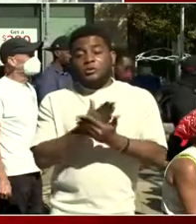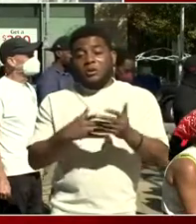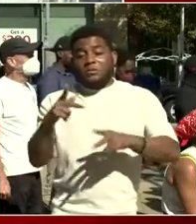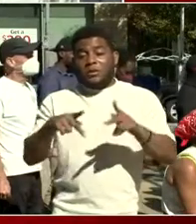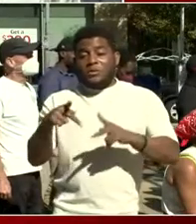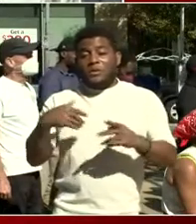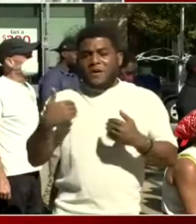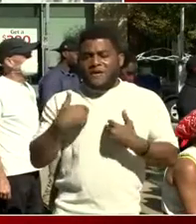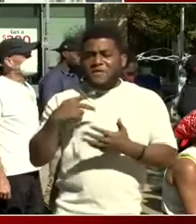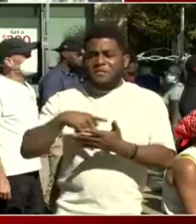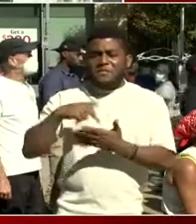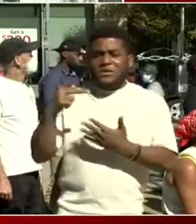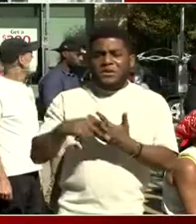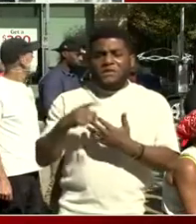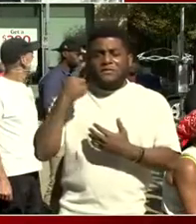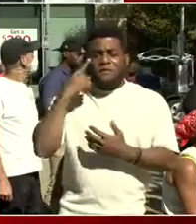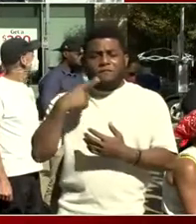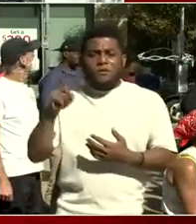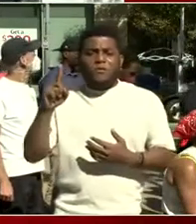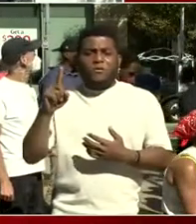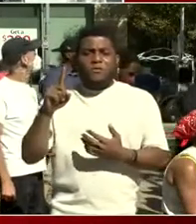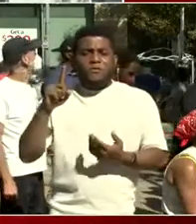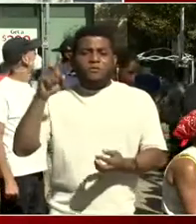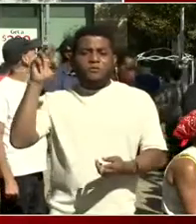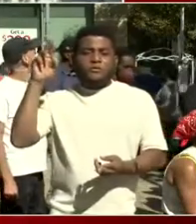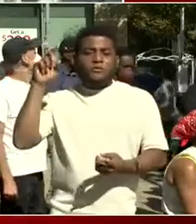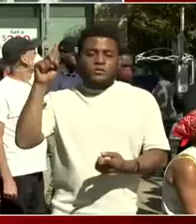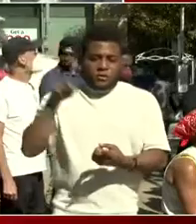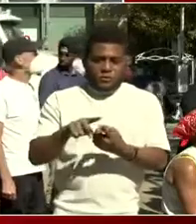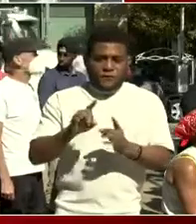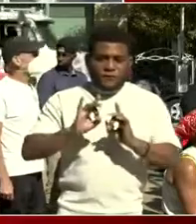blocks attention as well. Go ahead.